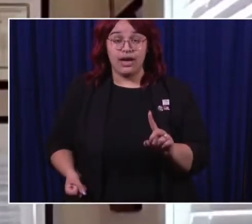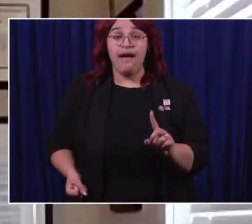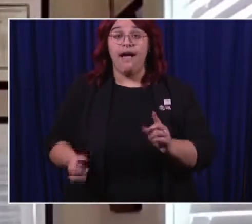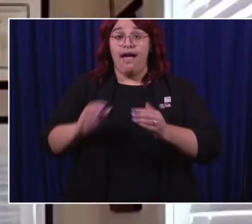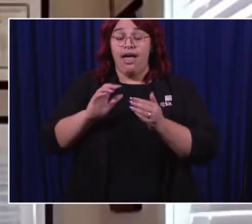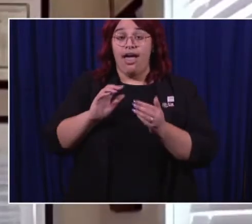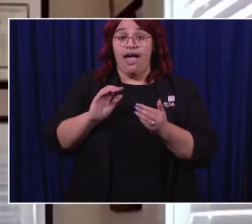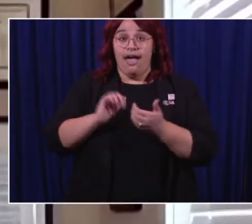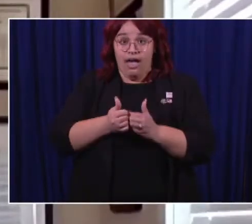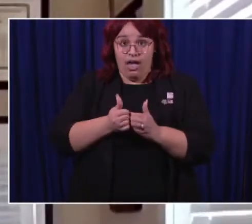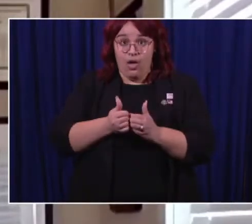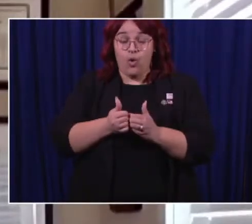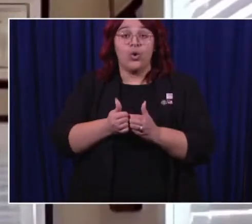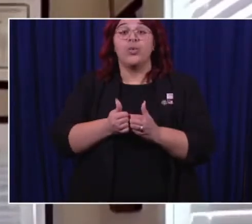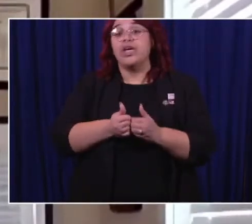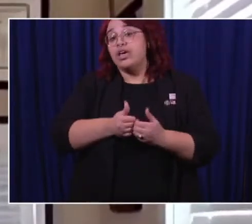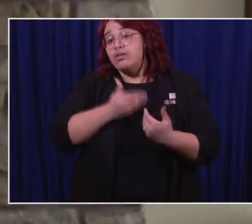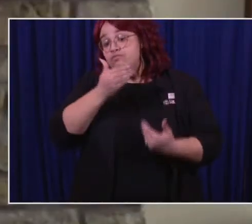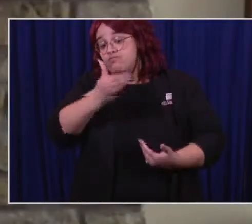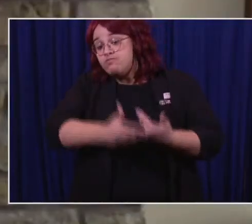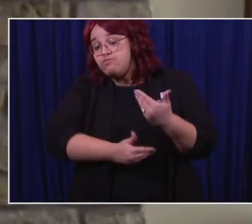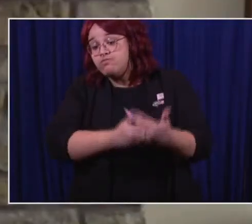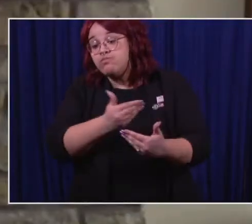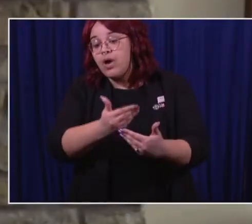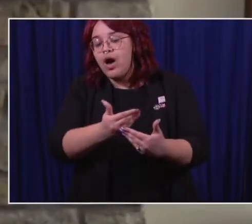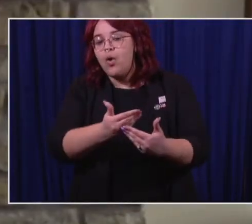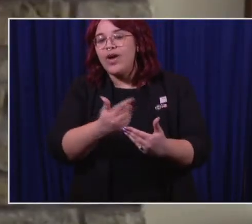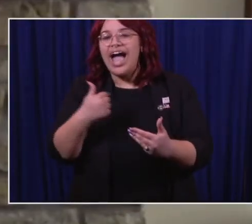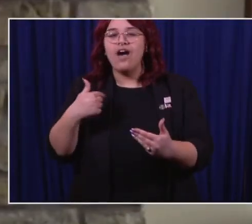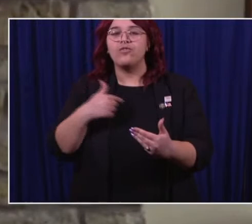and let the proof be in the pudding. Thank you, Governor.